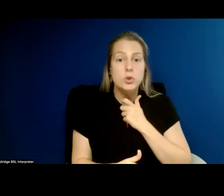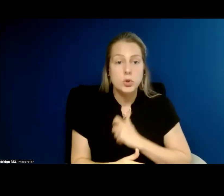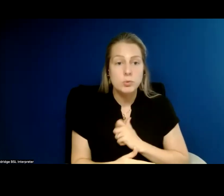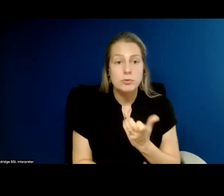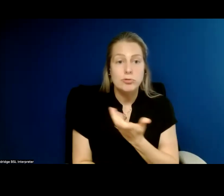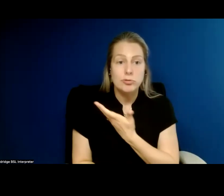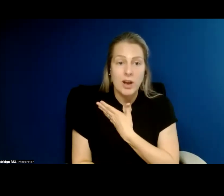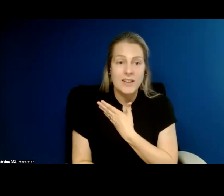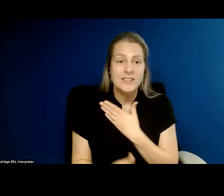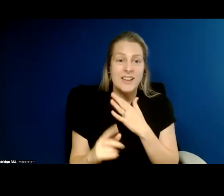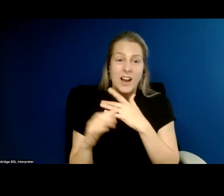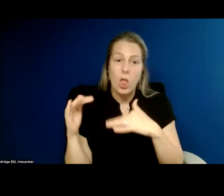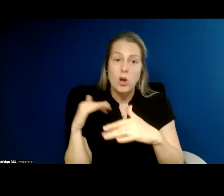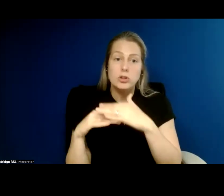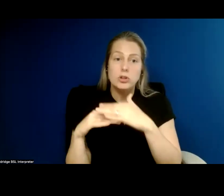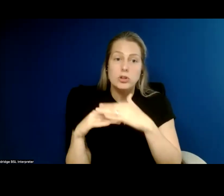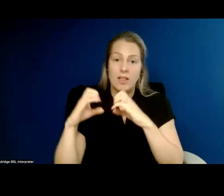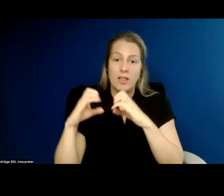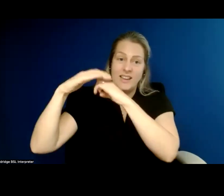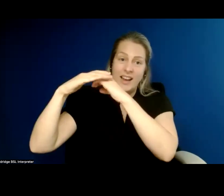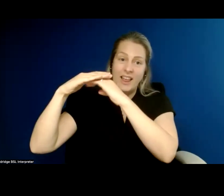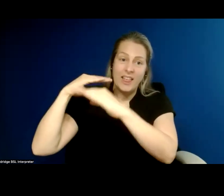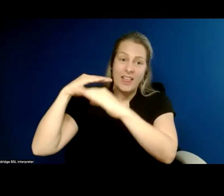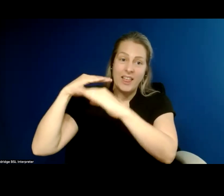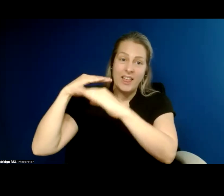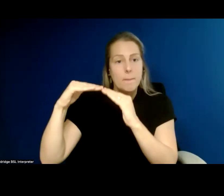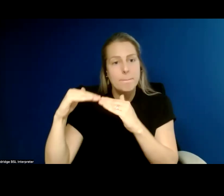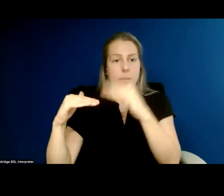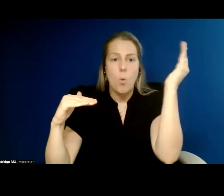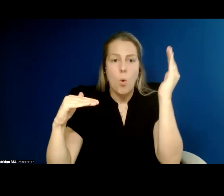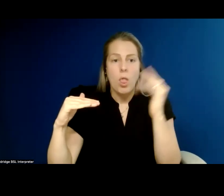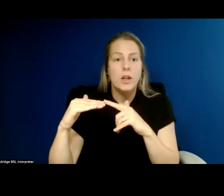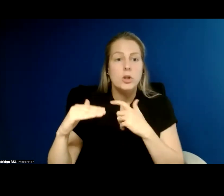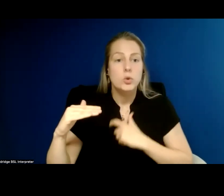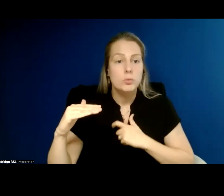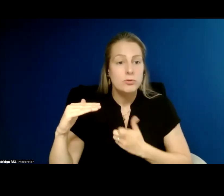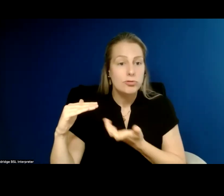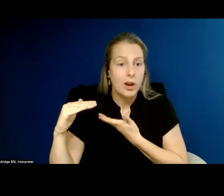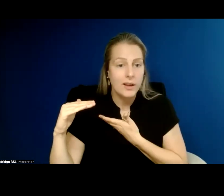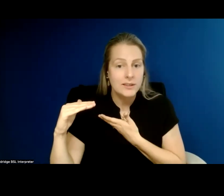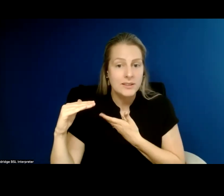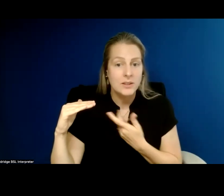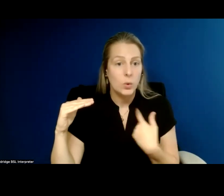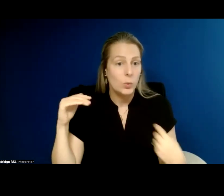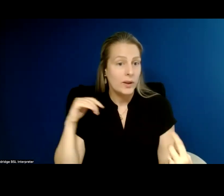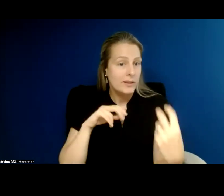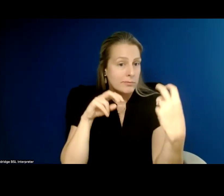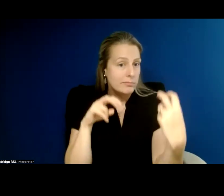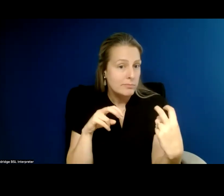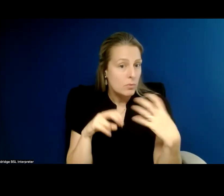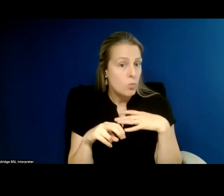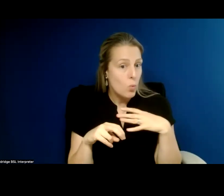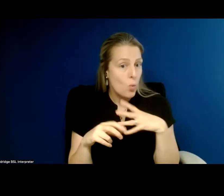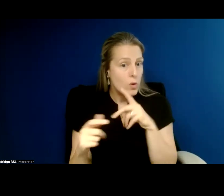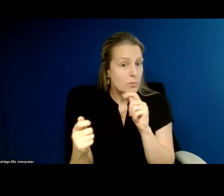human rights. So that was his opening proposition. We sat down together recently and said, would we want to modify the donut if we wanted to